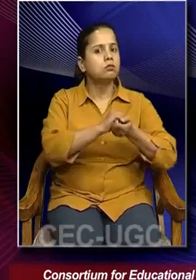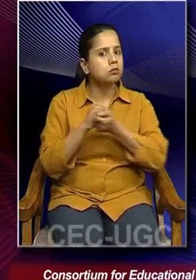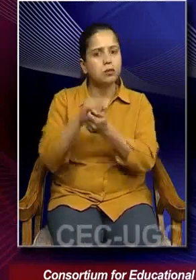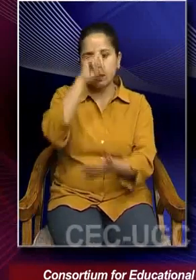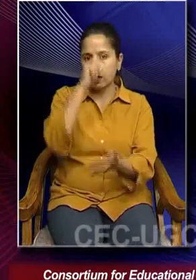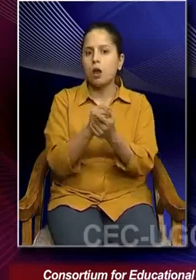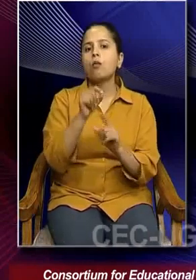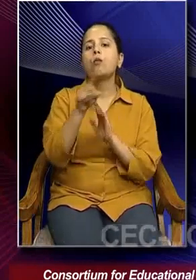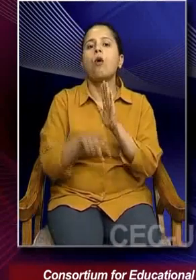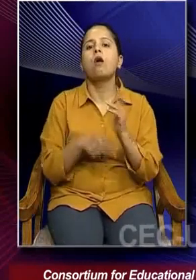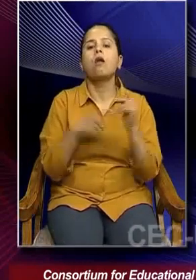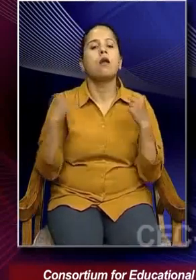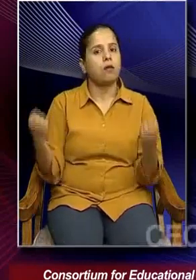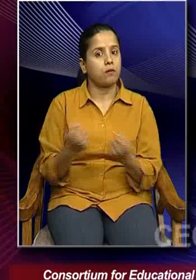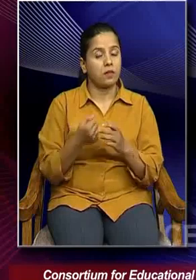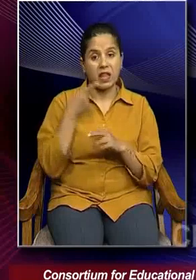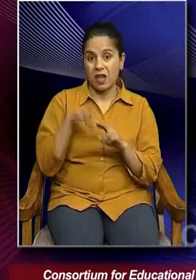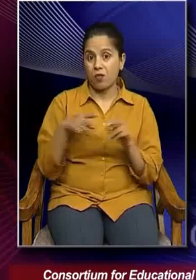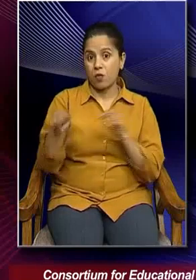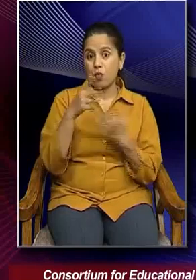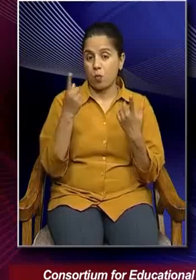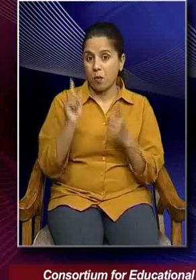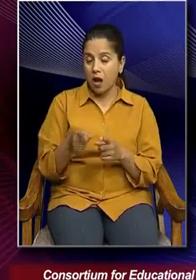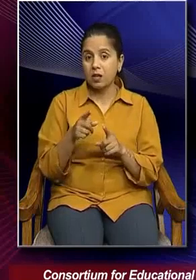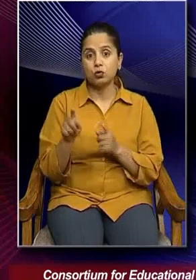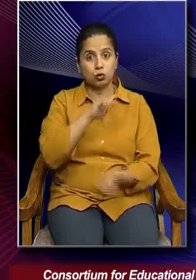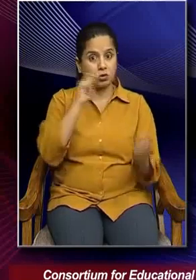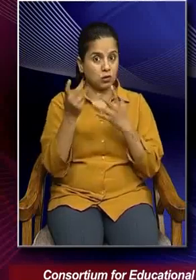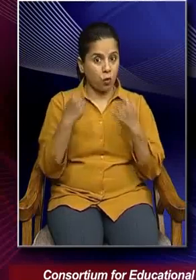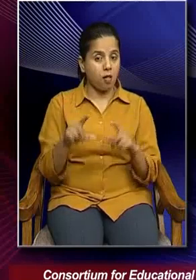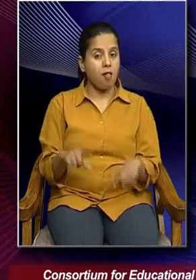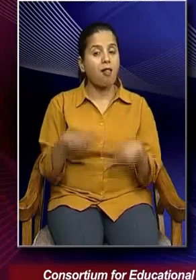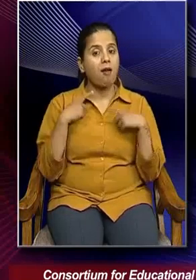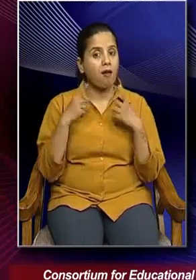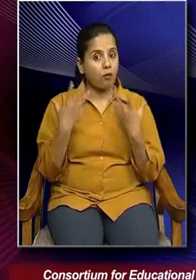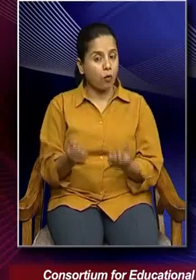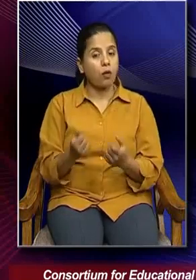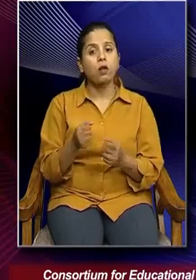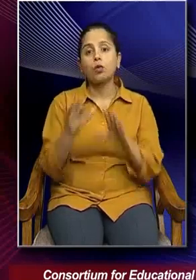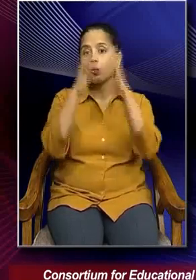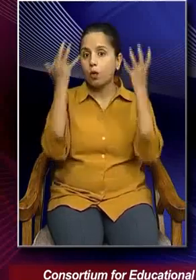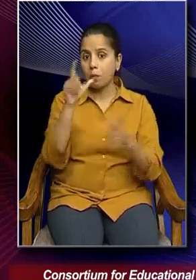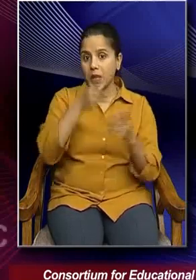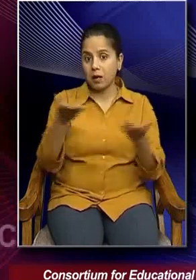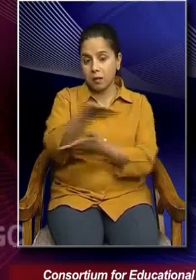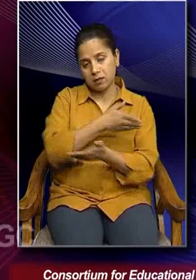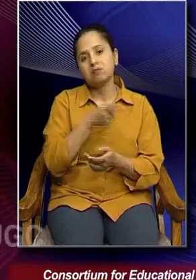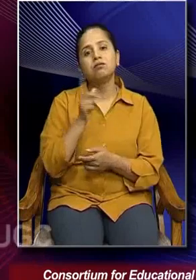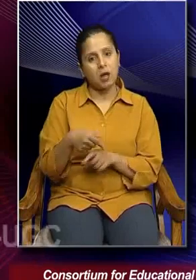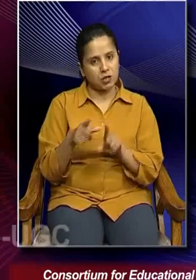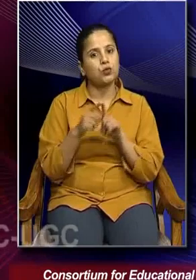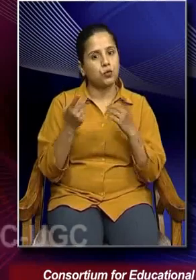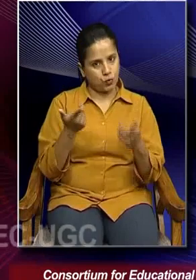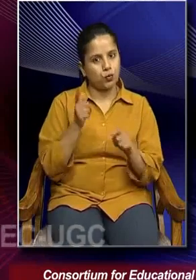decisive political action if we have to bring in change in the life of global citizens. And so